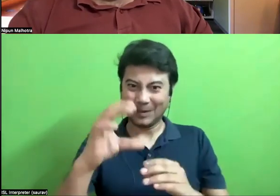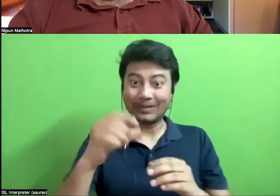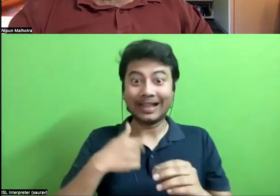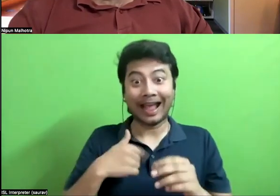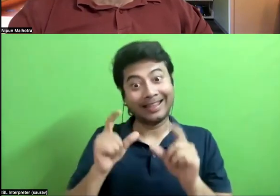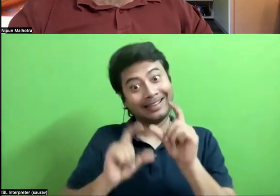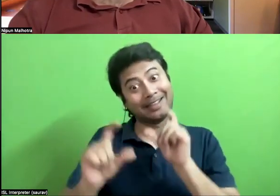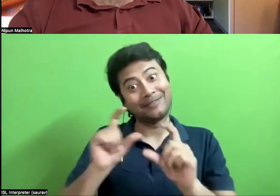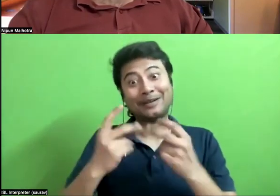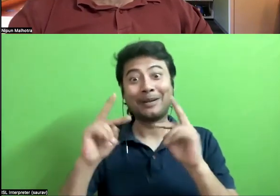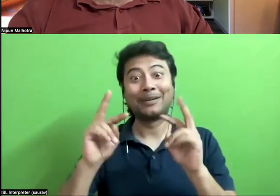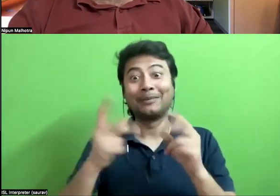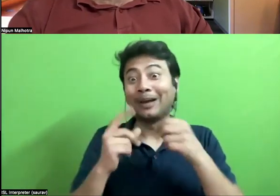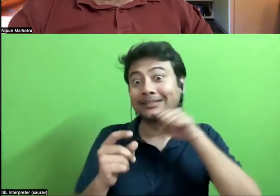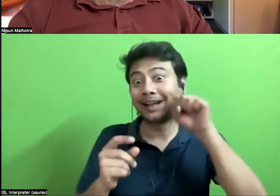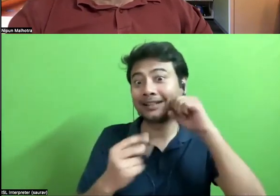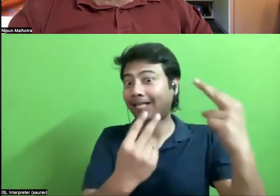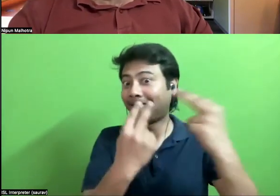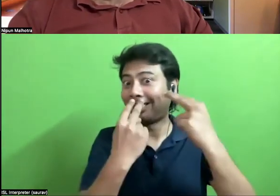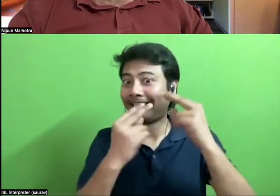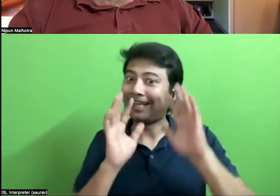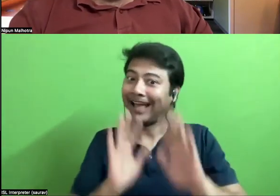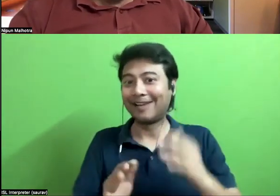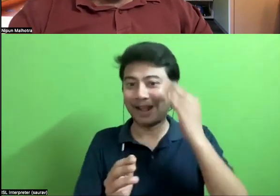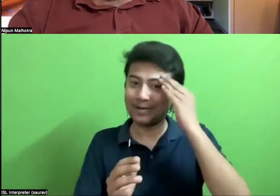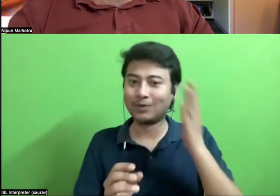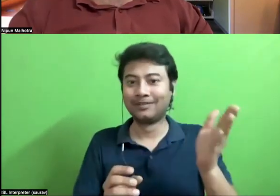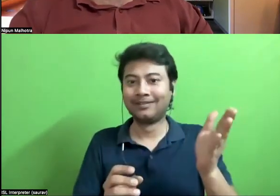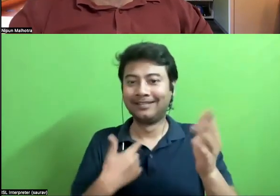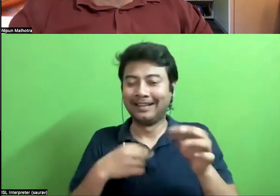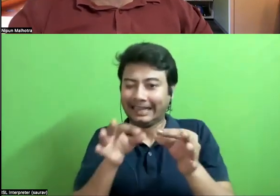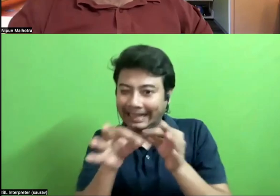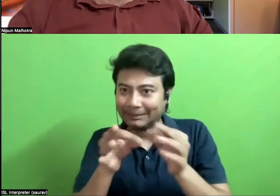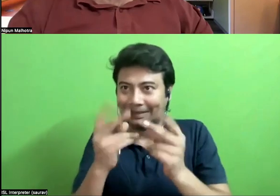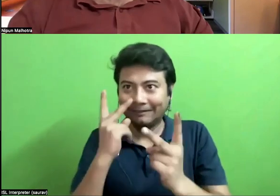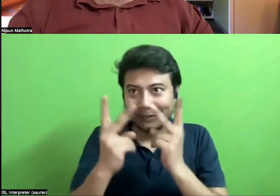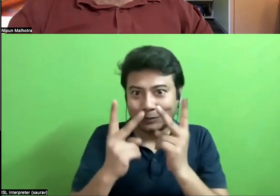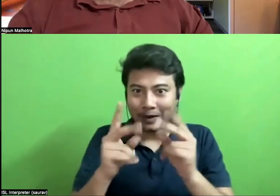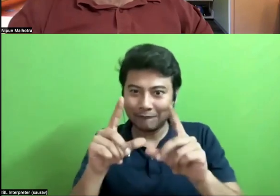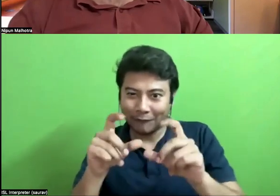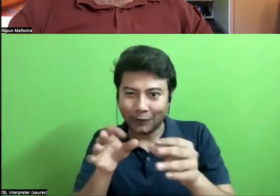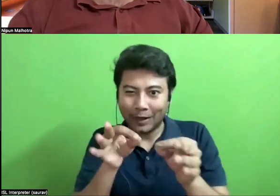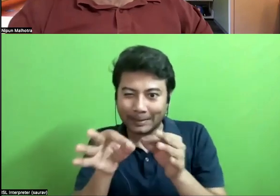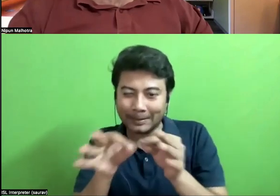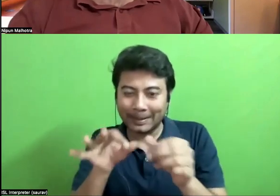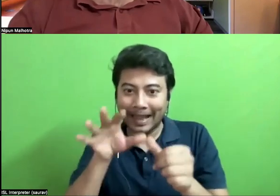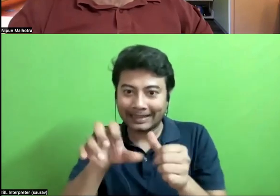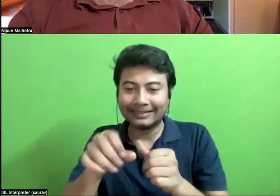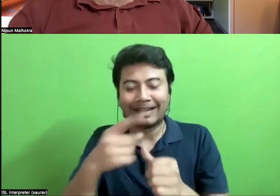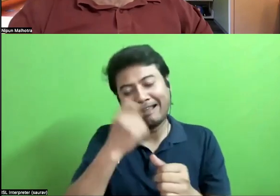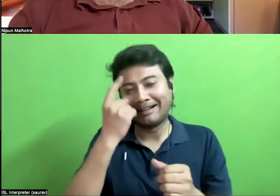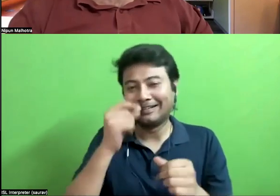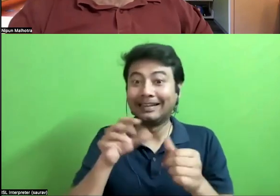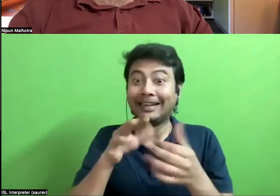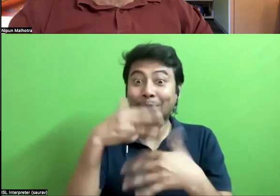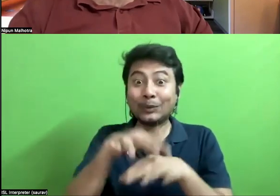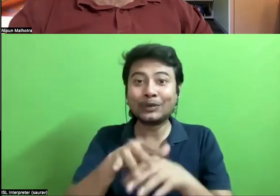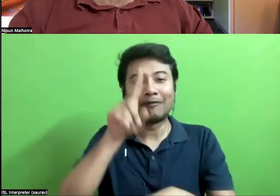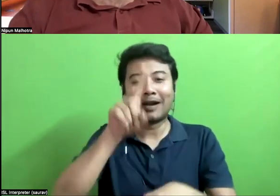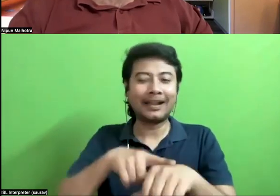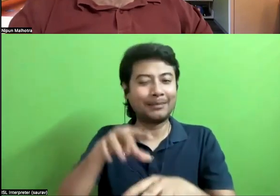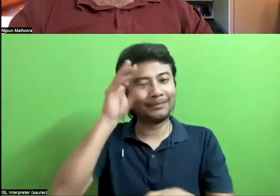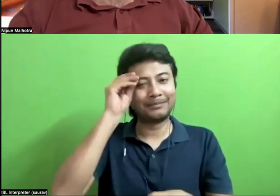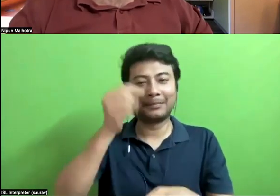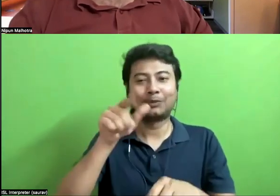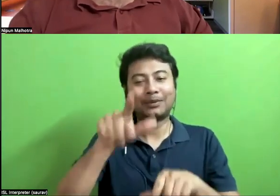specifically on that. And that's what, luckily she noticed that and I was very happy, So inclusion is a process. And I think what we are all are learning in that